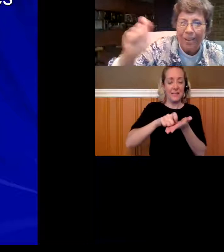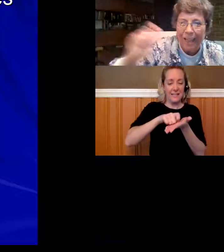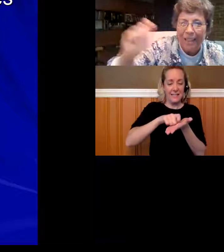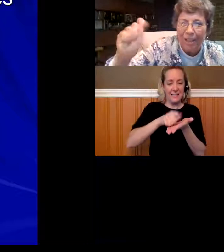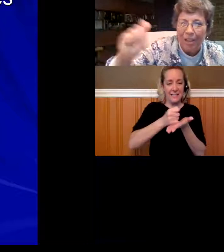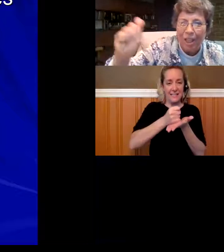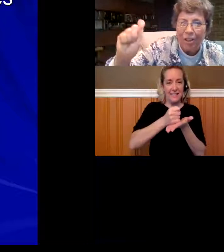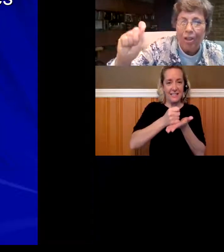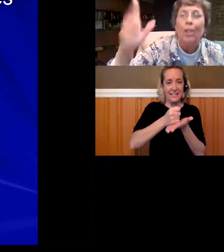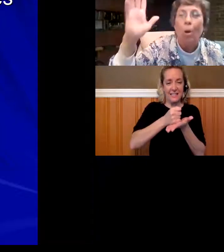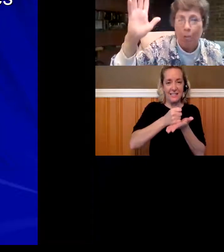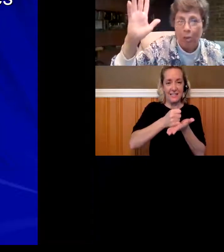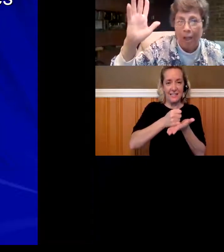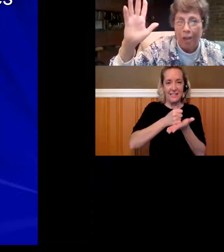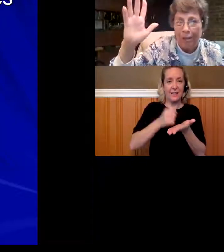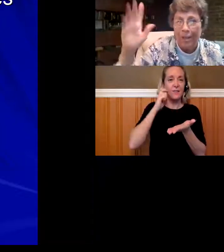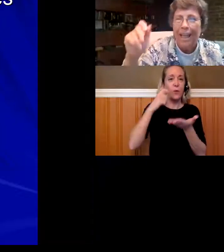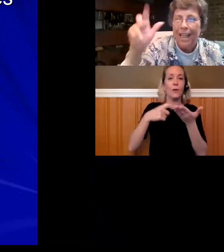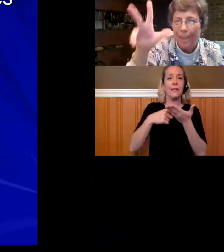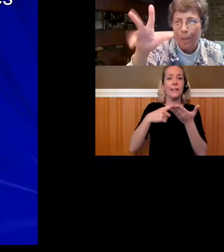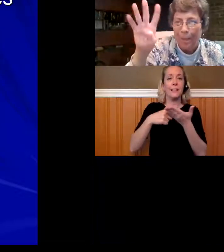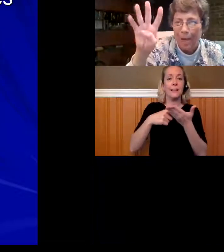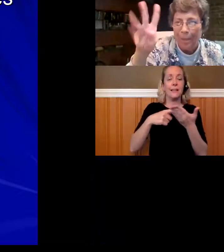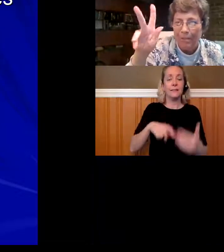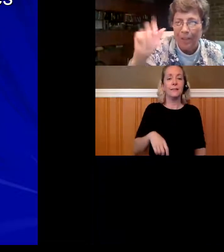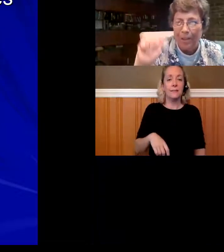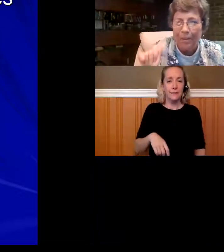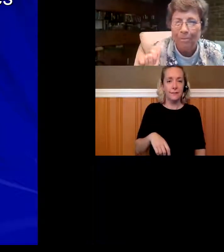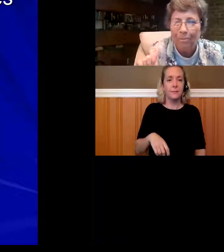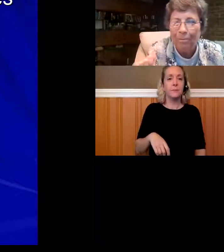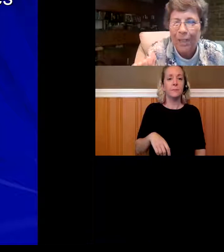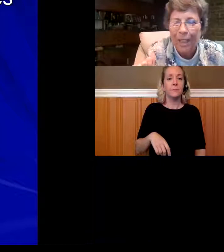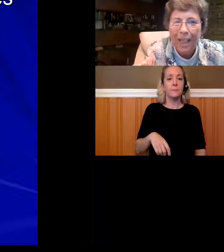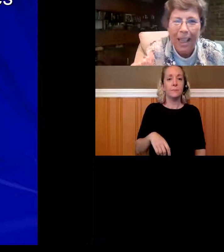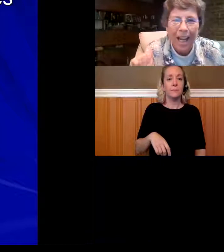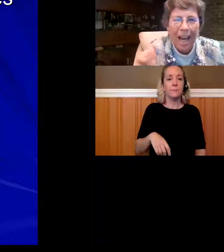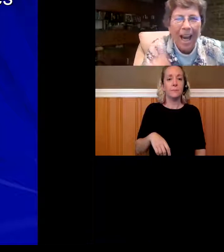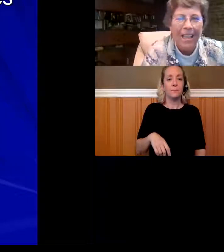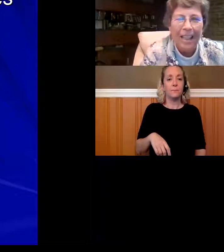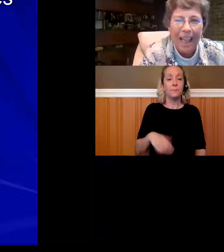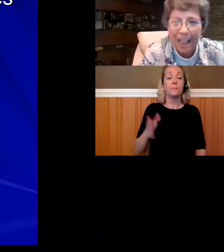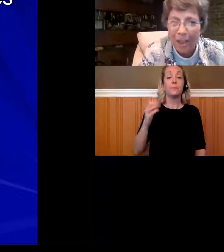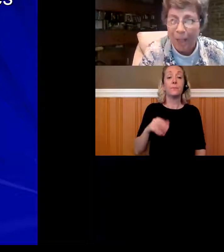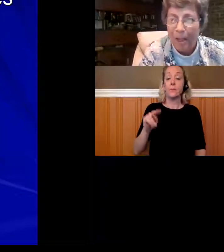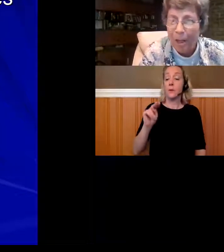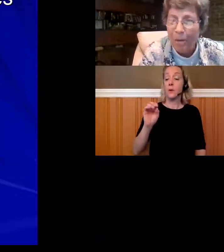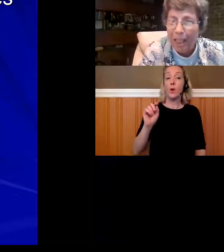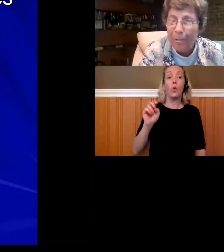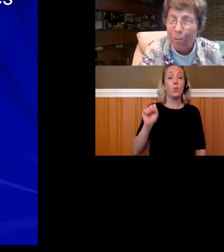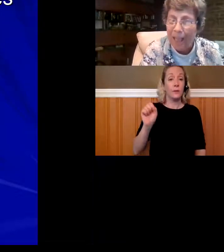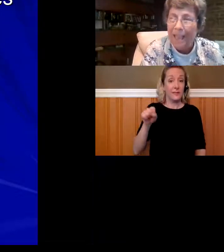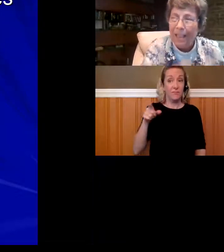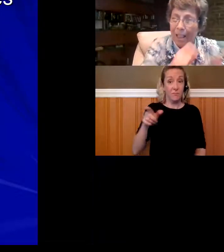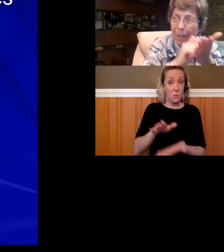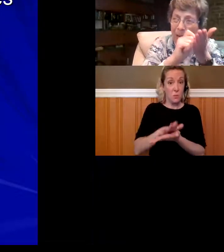said, oh, scratch offs. And then he put up how many fingers. And yeah, let's talk about notes. He was writing on paper